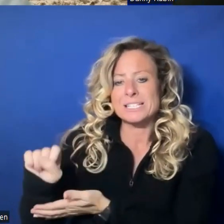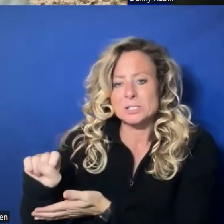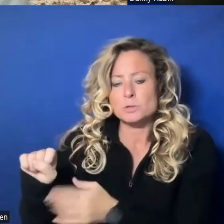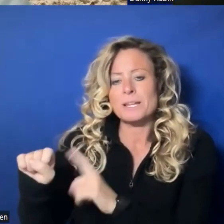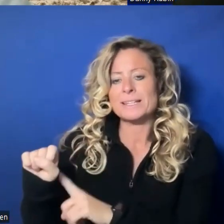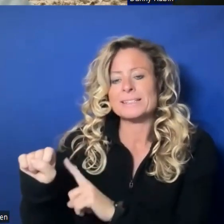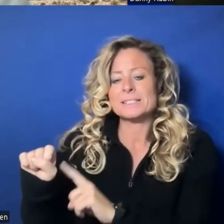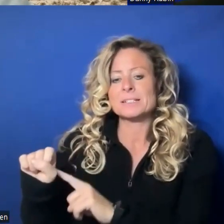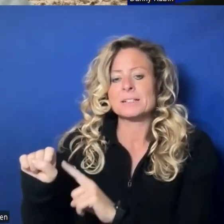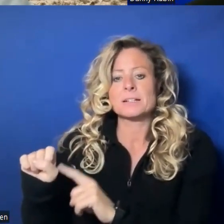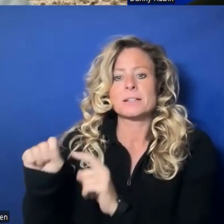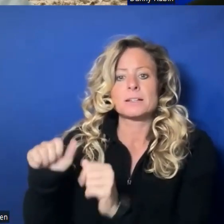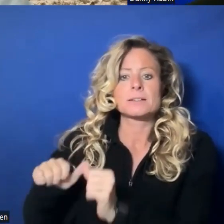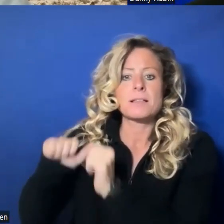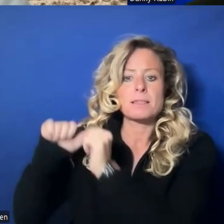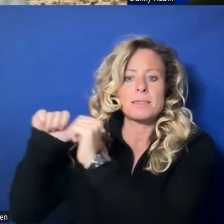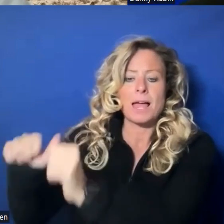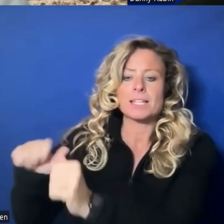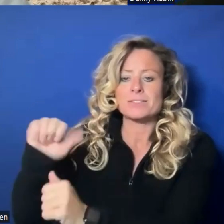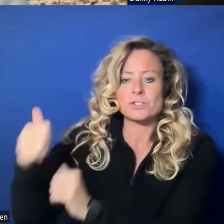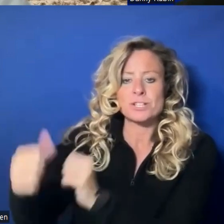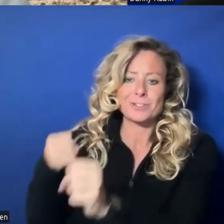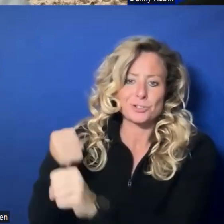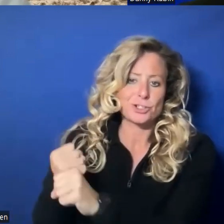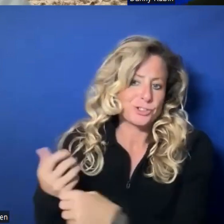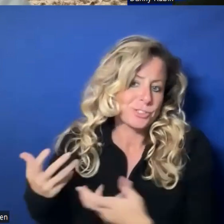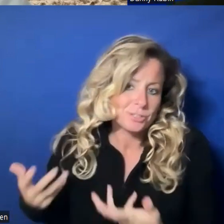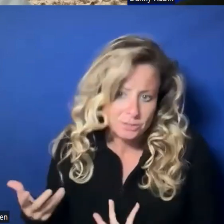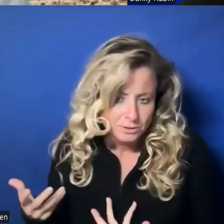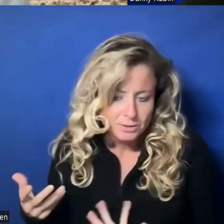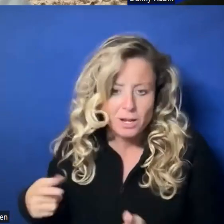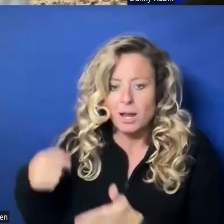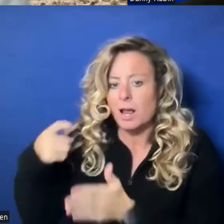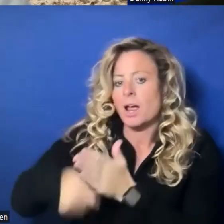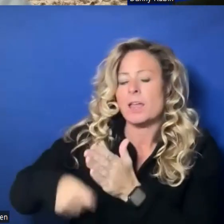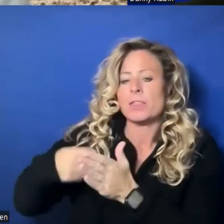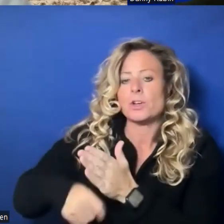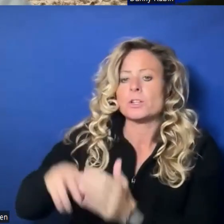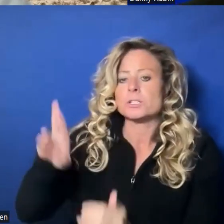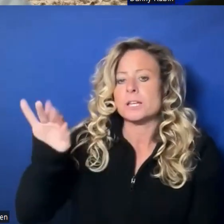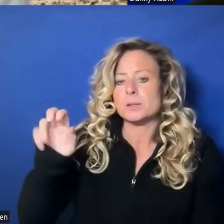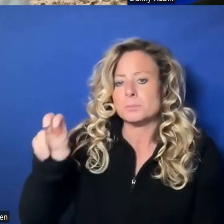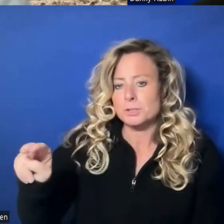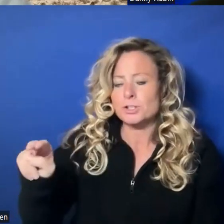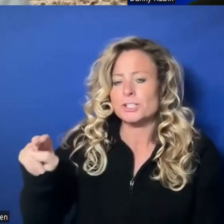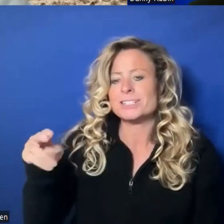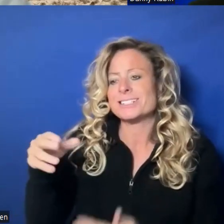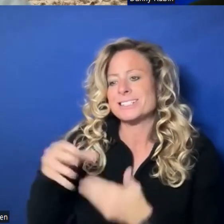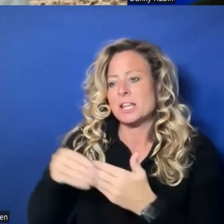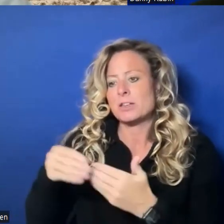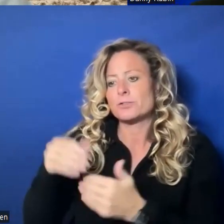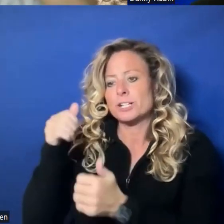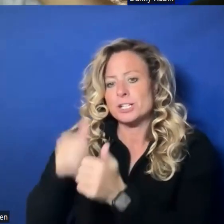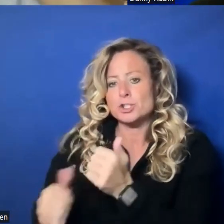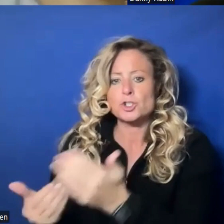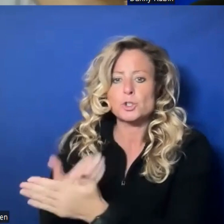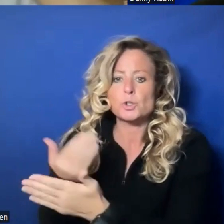is lasting for 10 years. And the cost is like $1 billion per new drug or